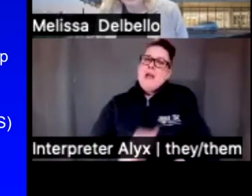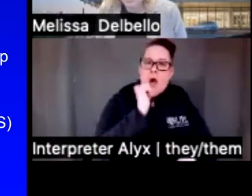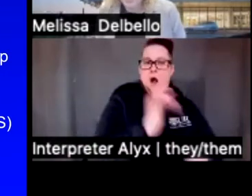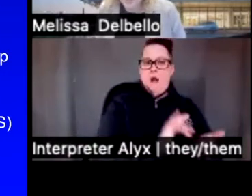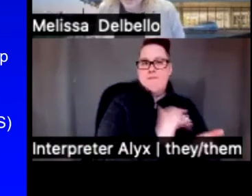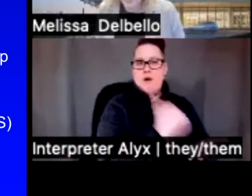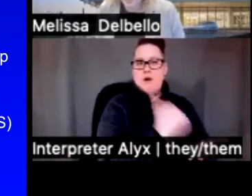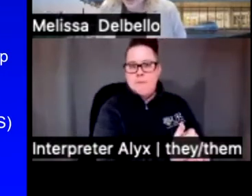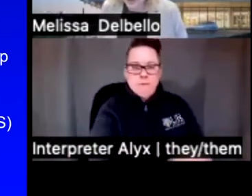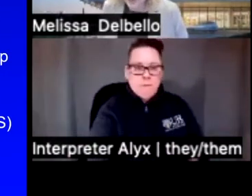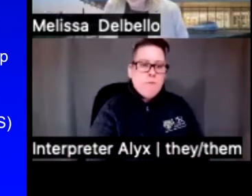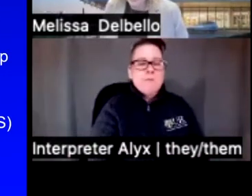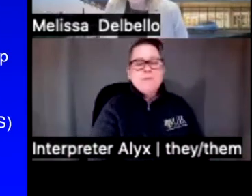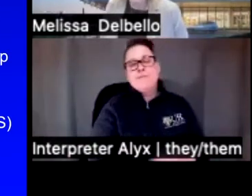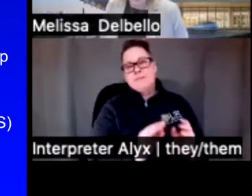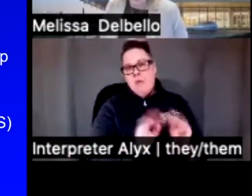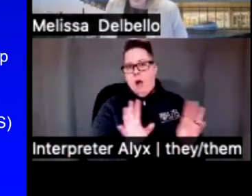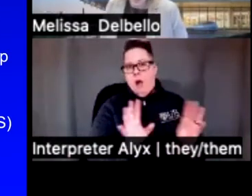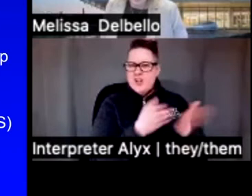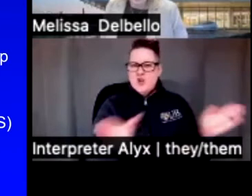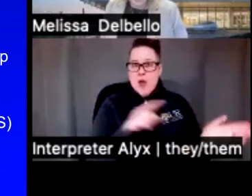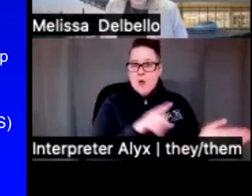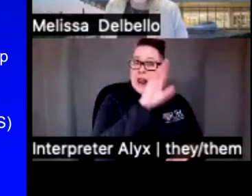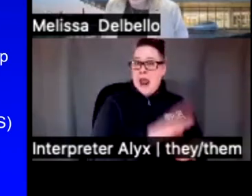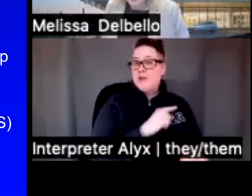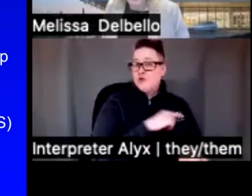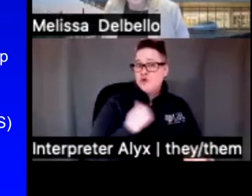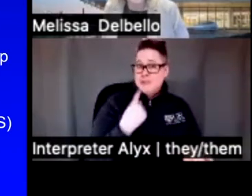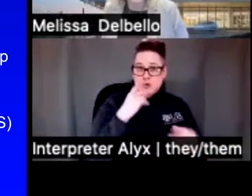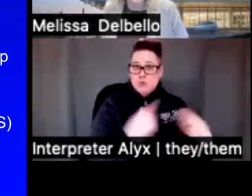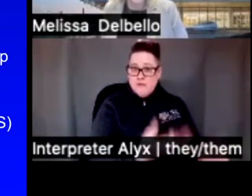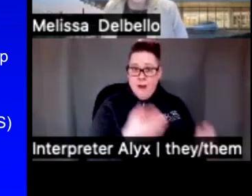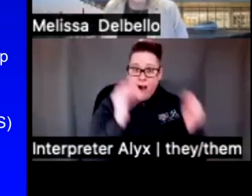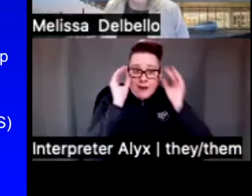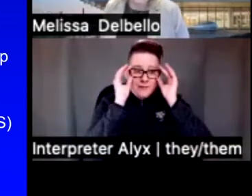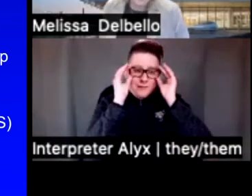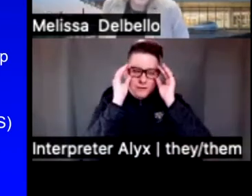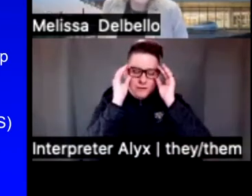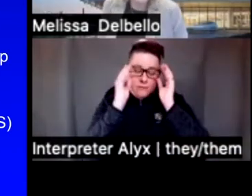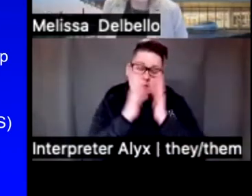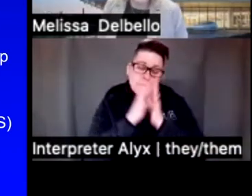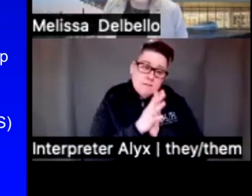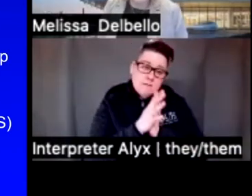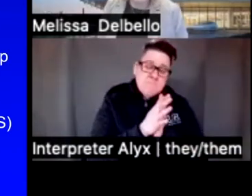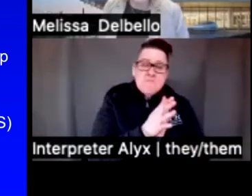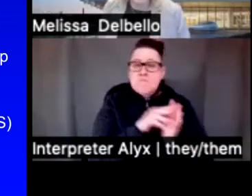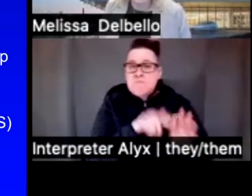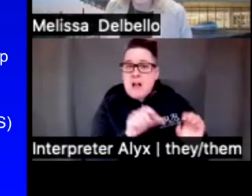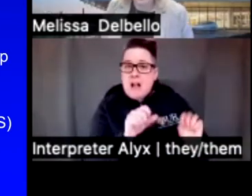interventions. Obviously, in general, these have lower risk profiles and can be